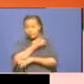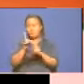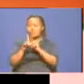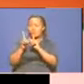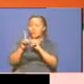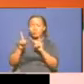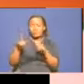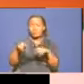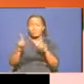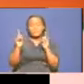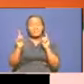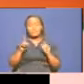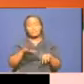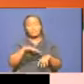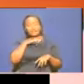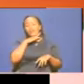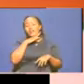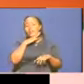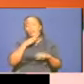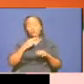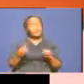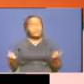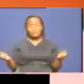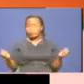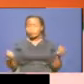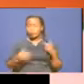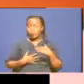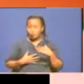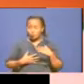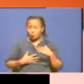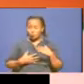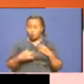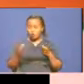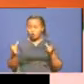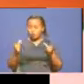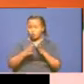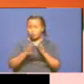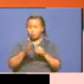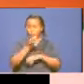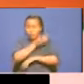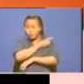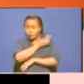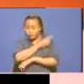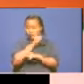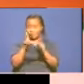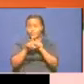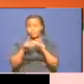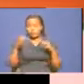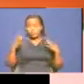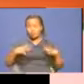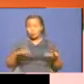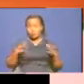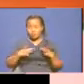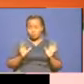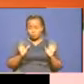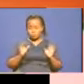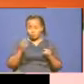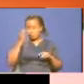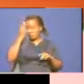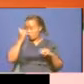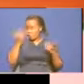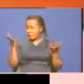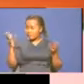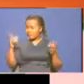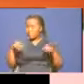was a big shock to the fraternity, nephrology fraternity, and to the population at large as well, because he was a brilliant